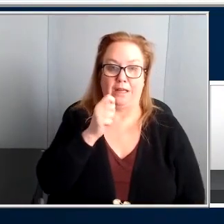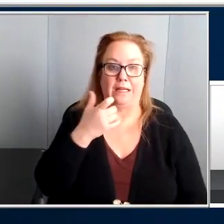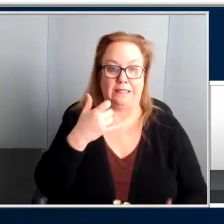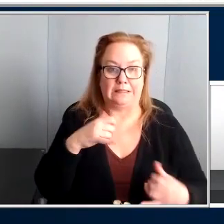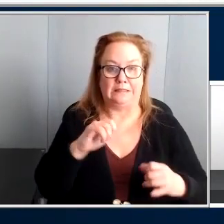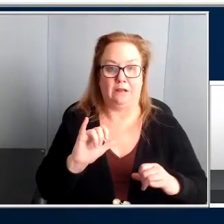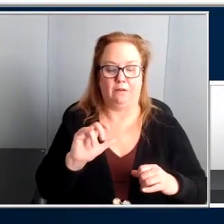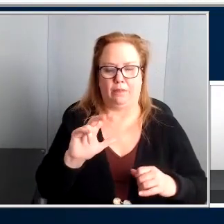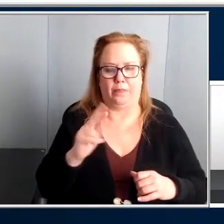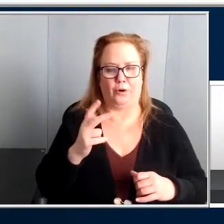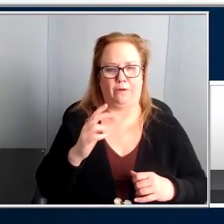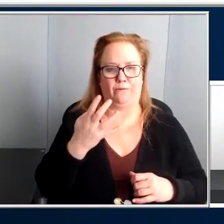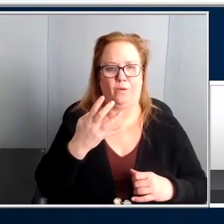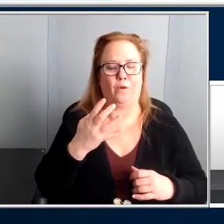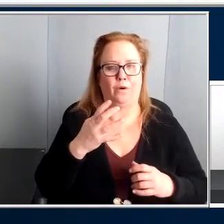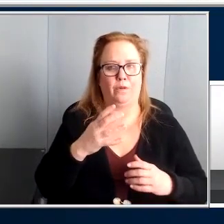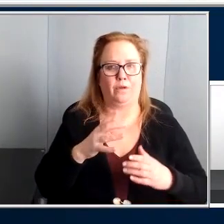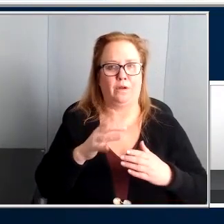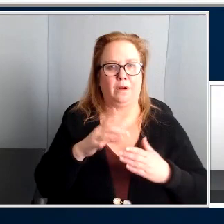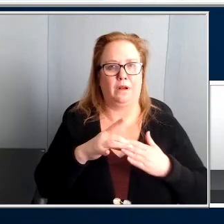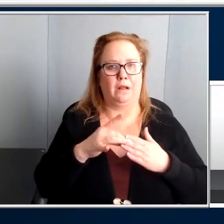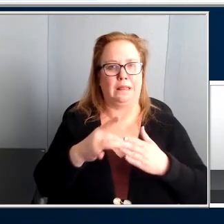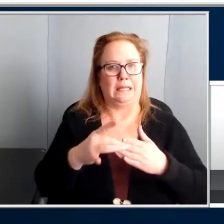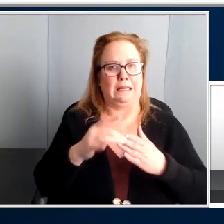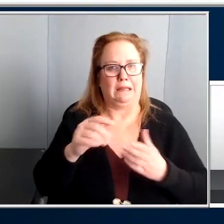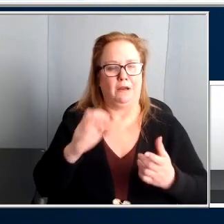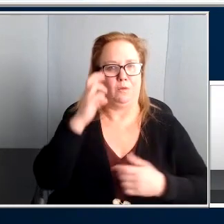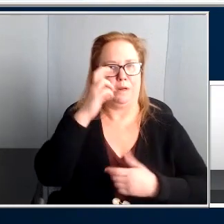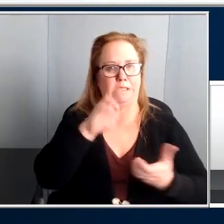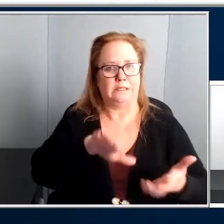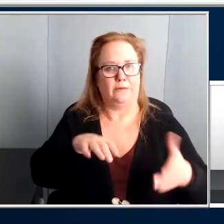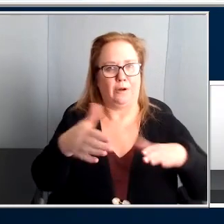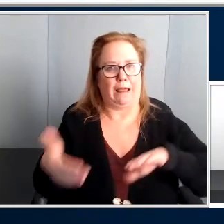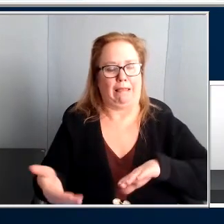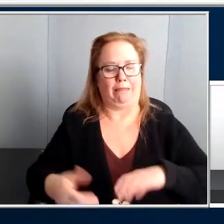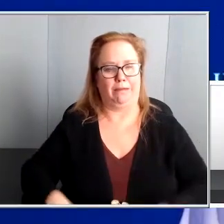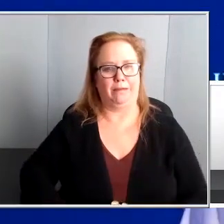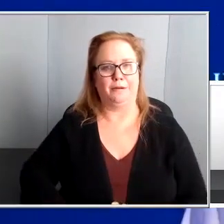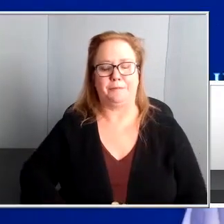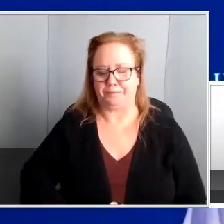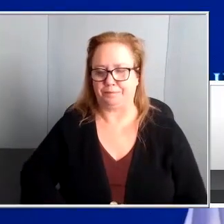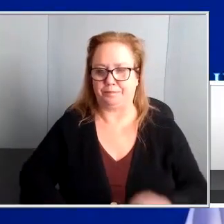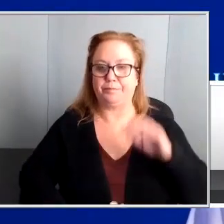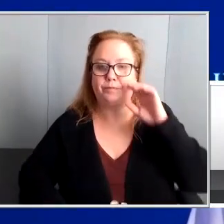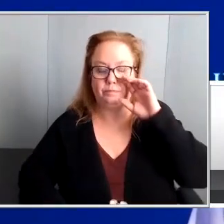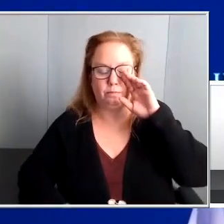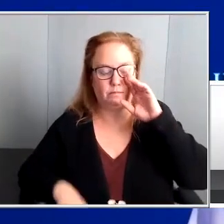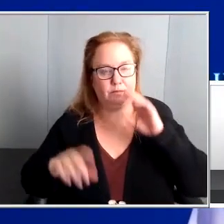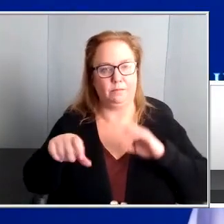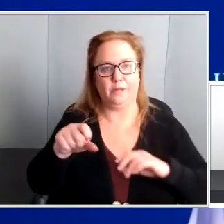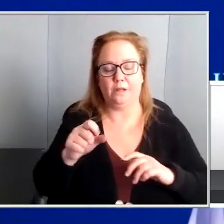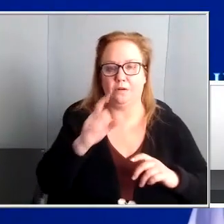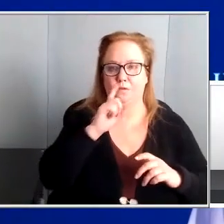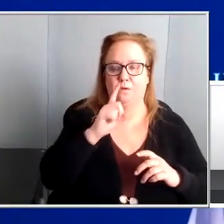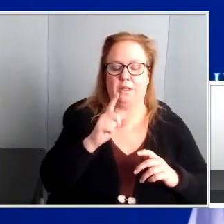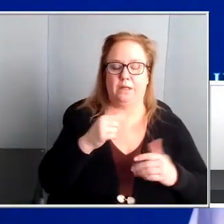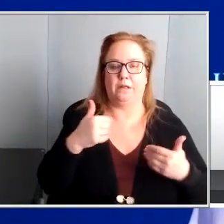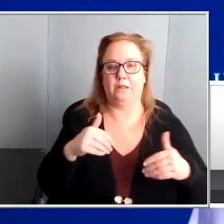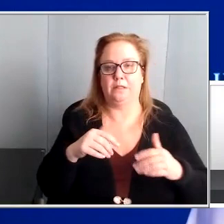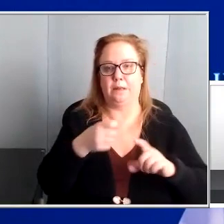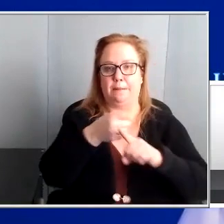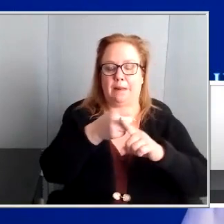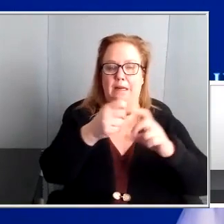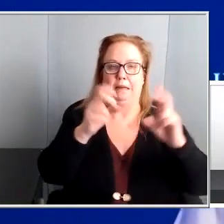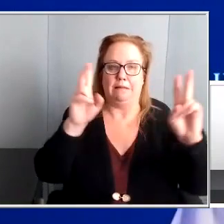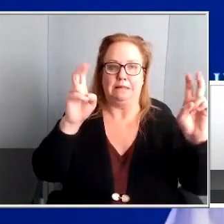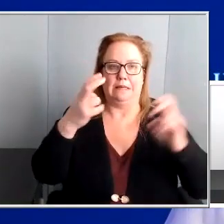3rd or 4th leading causes of death in the United States. What do you make of that? Yeah, I mean, I think there are so many aspects to this headline and this story itself. Number